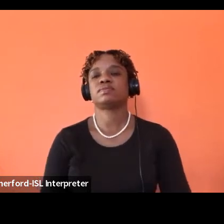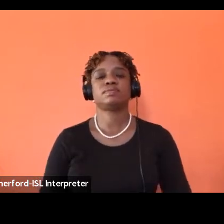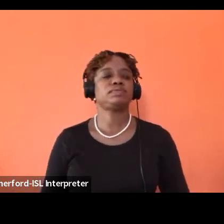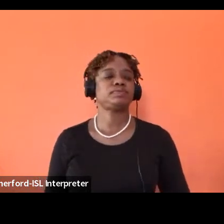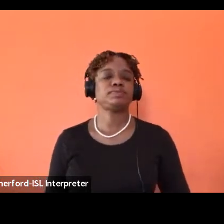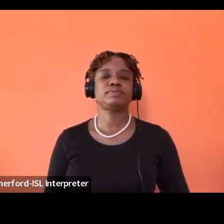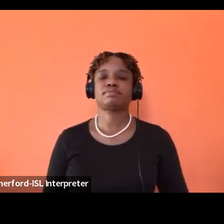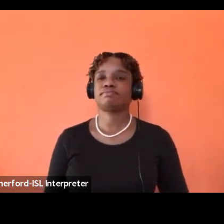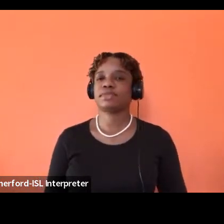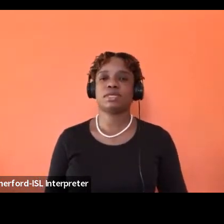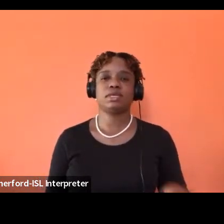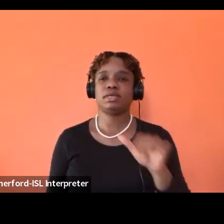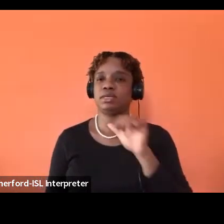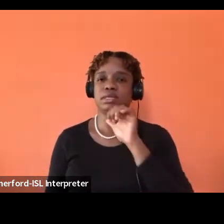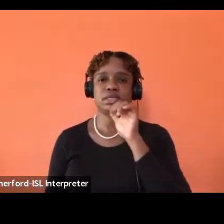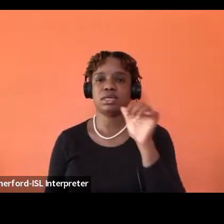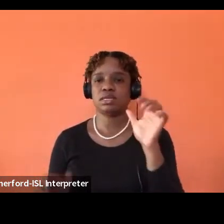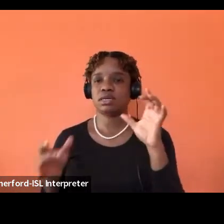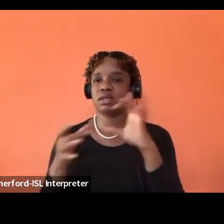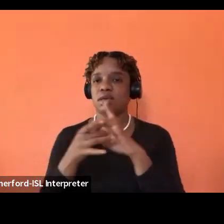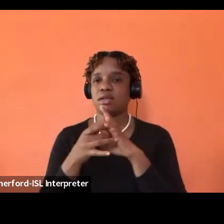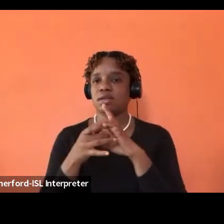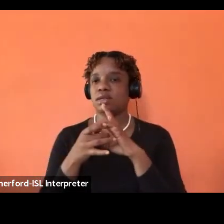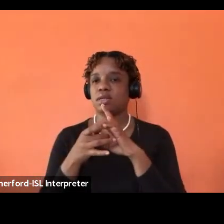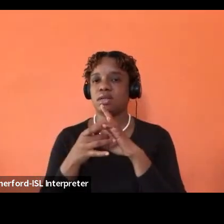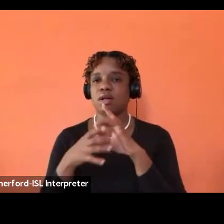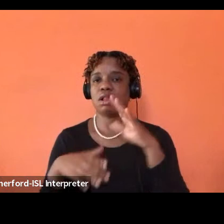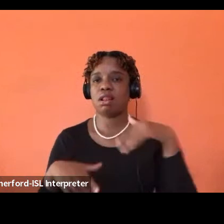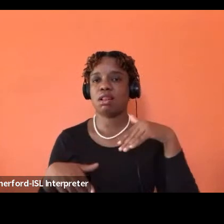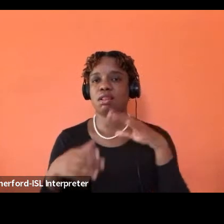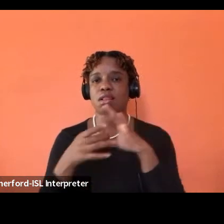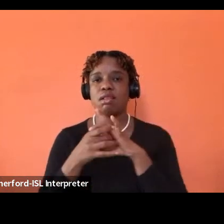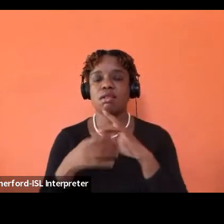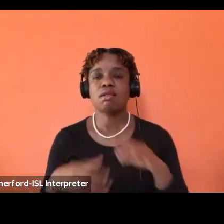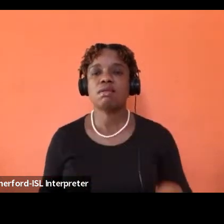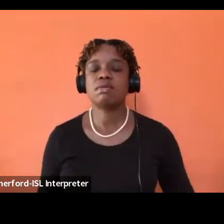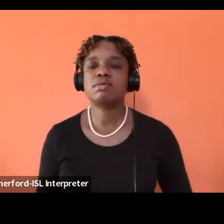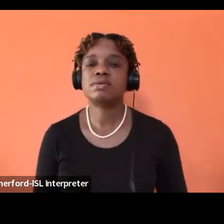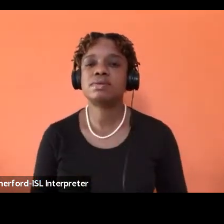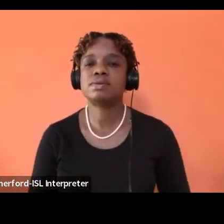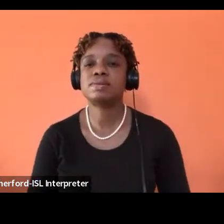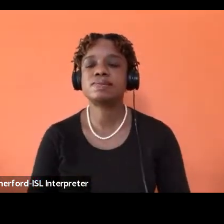Oh, she's not on as yet. Okay.